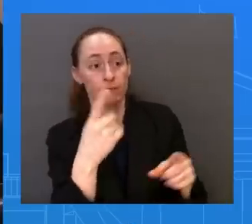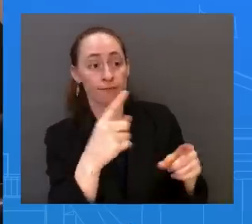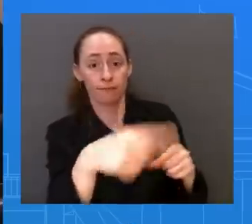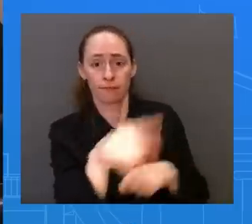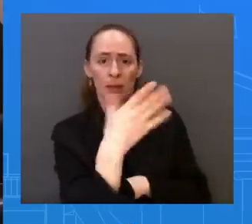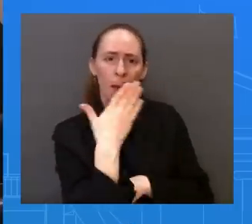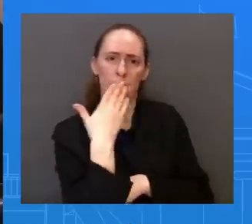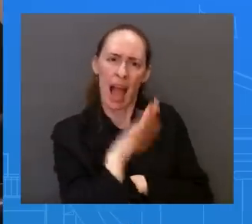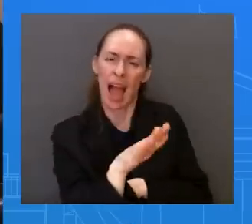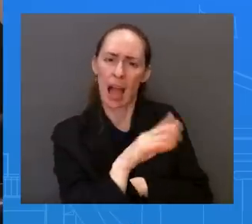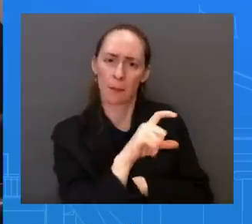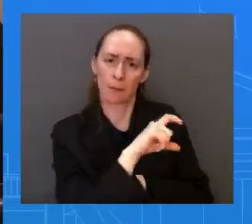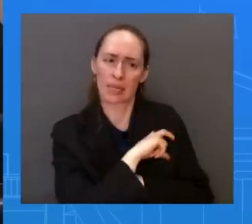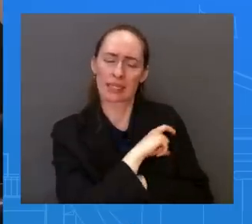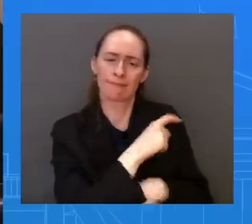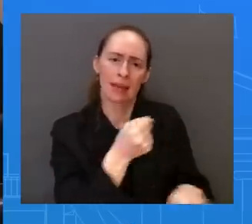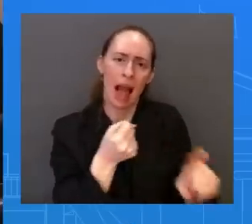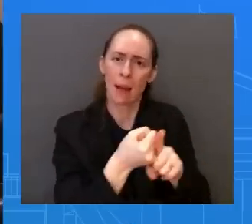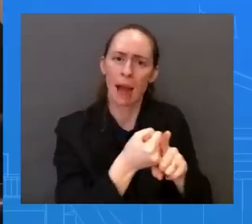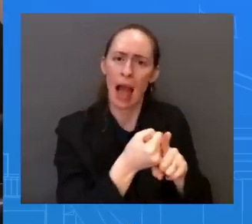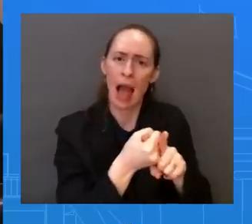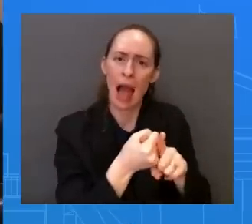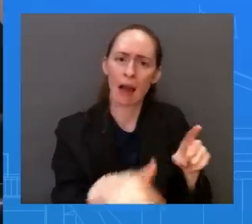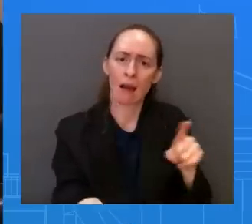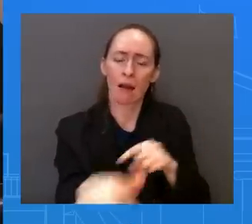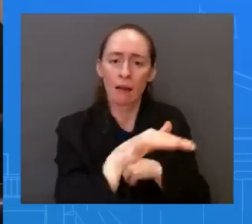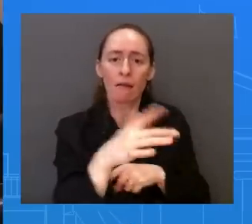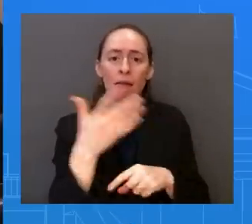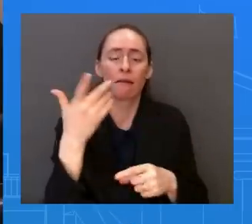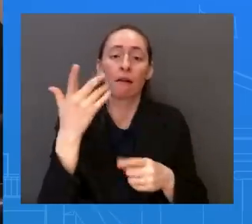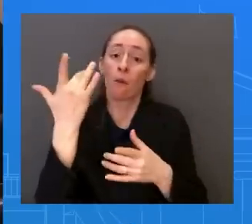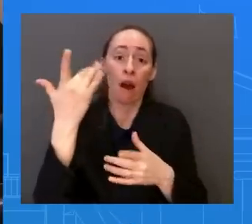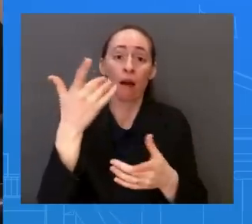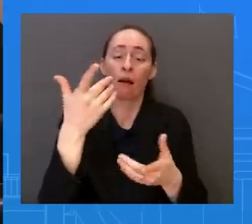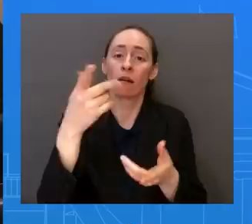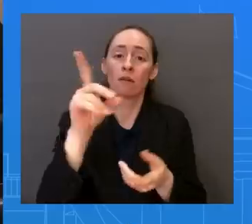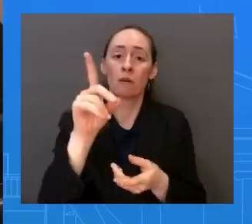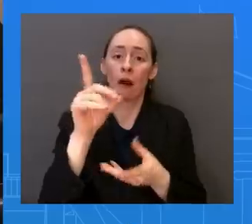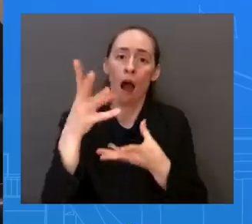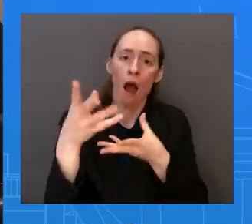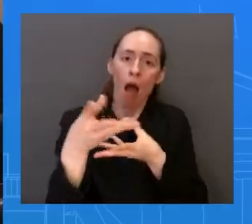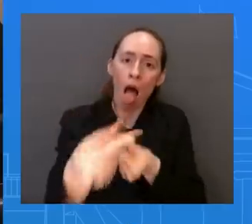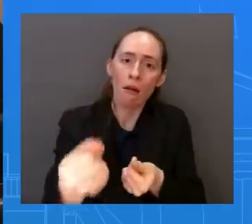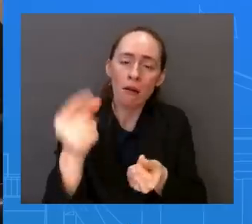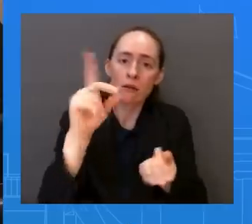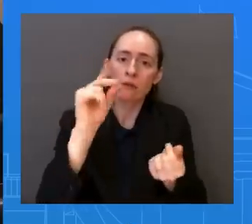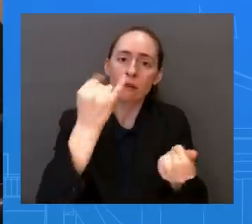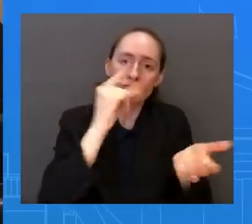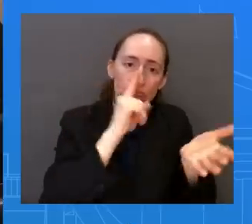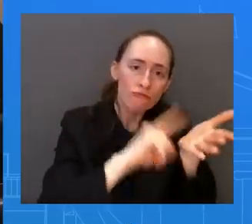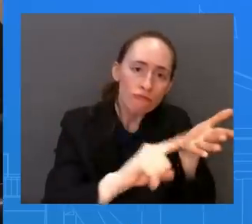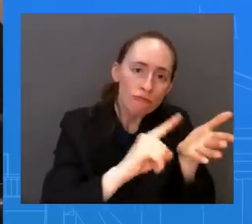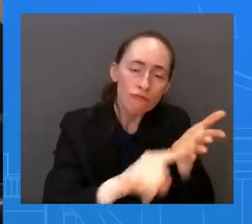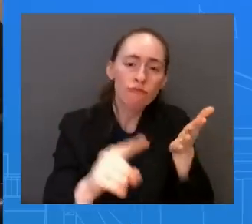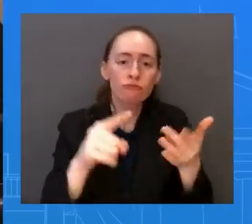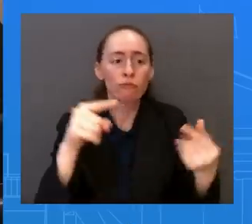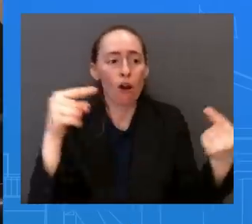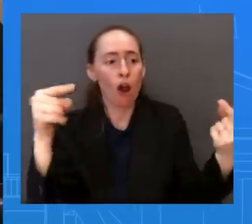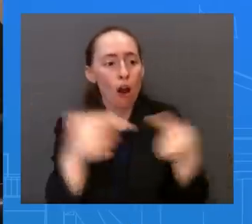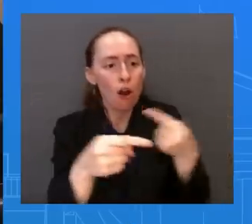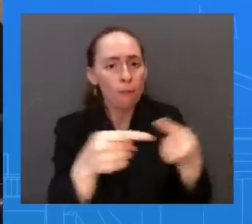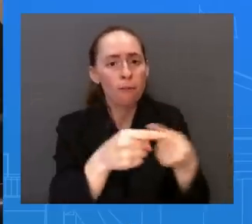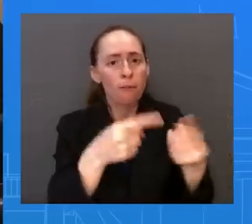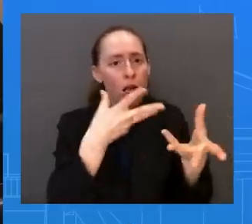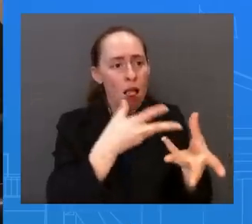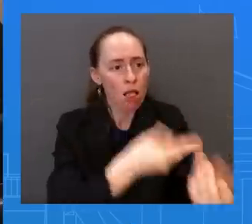investigations, pattern and practice, et cetera? Have you done the numbers crunching on that? Would it actually cost the American taxpayer with